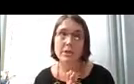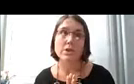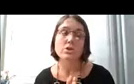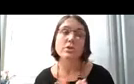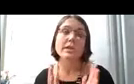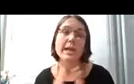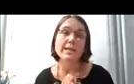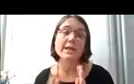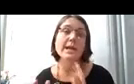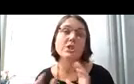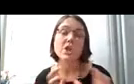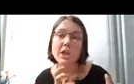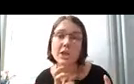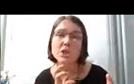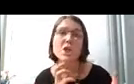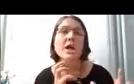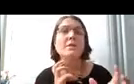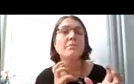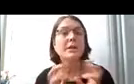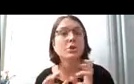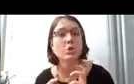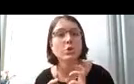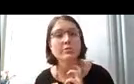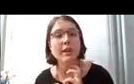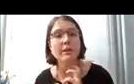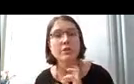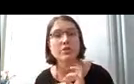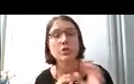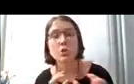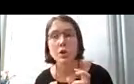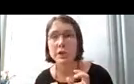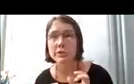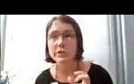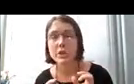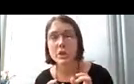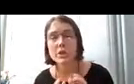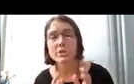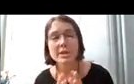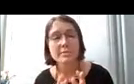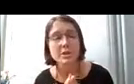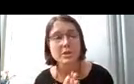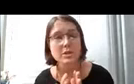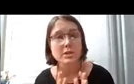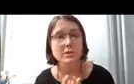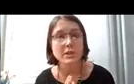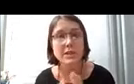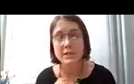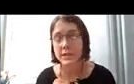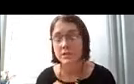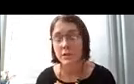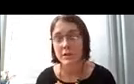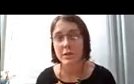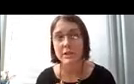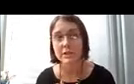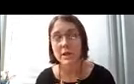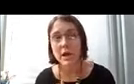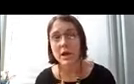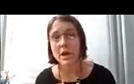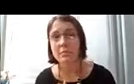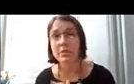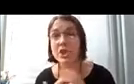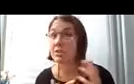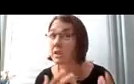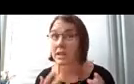PowerPoint that you can edit and change and make sure that it's relevant to your learners. So as I mentioned, this is for Key Stage 5